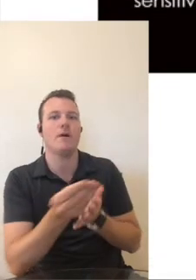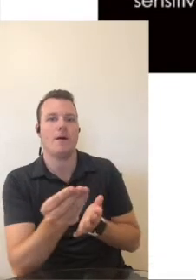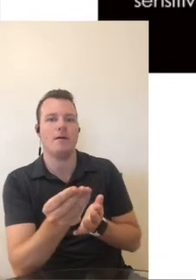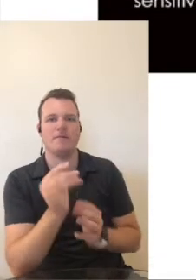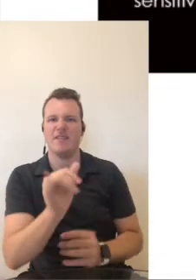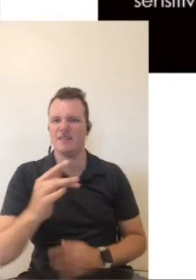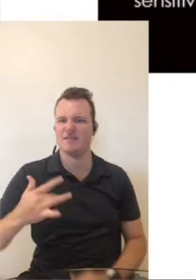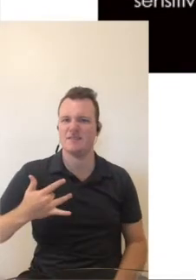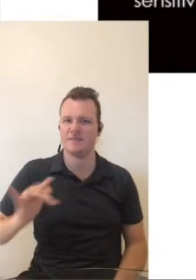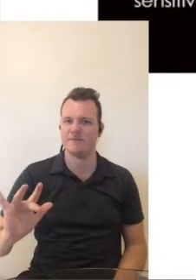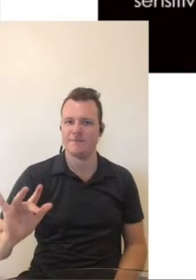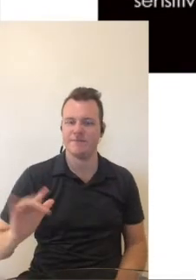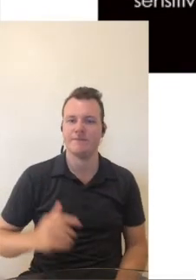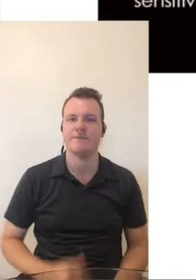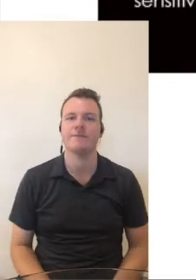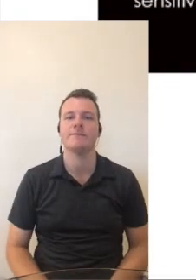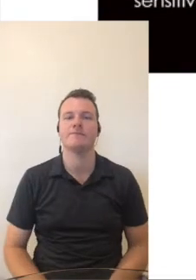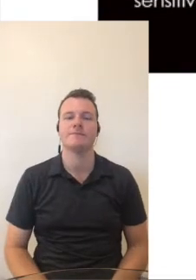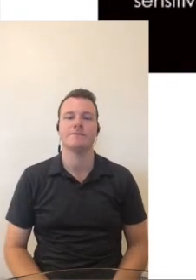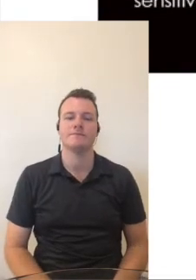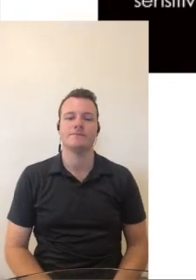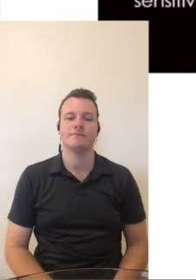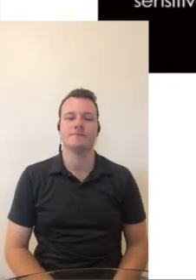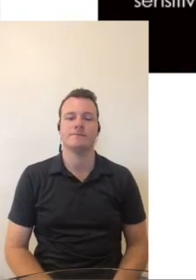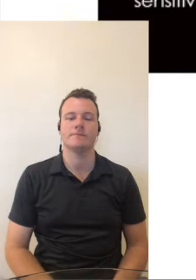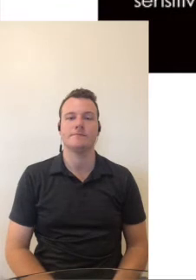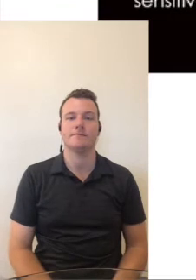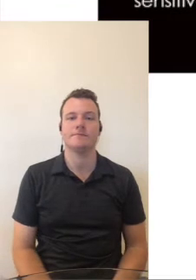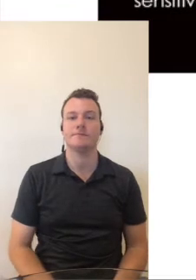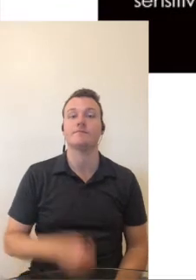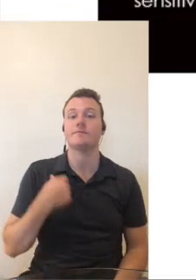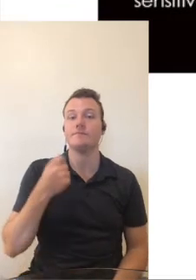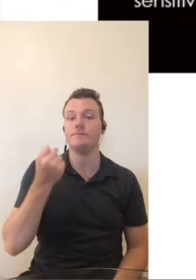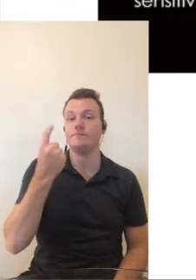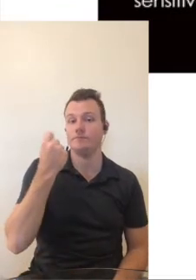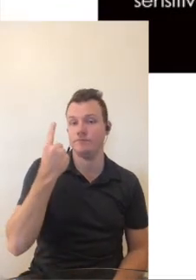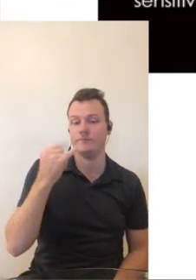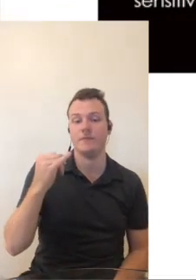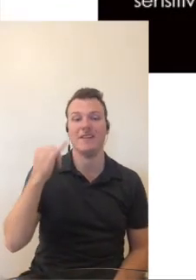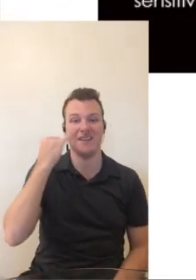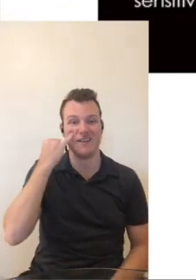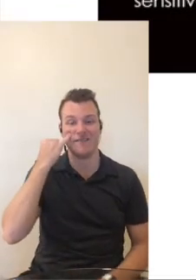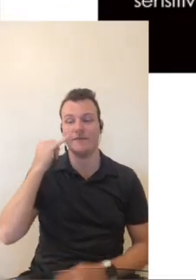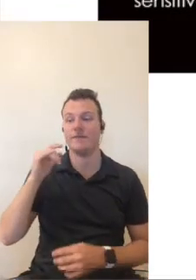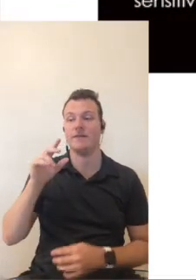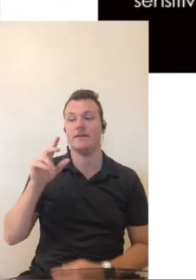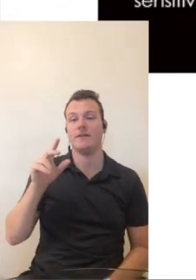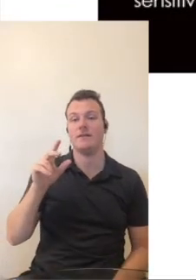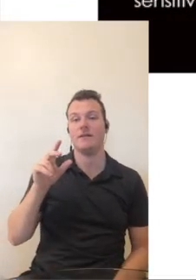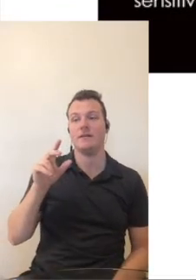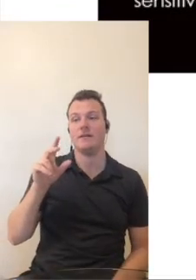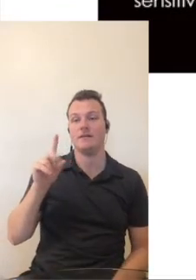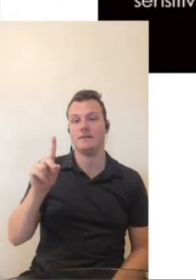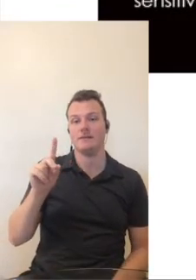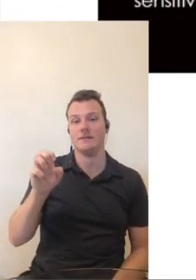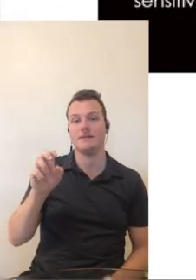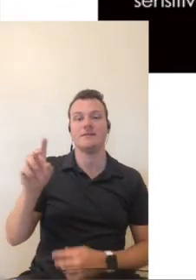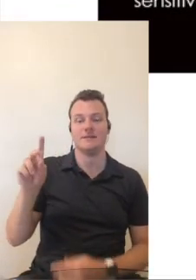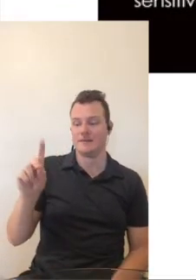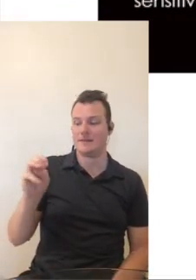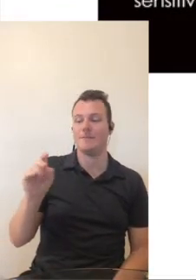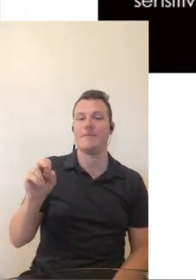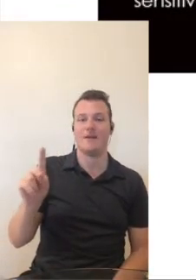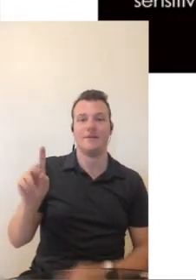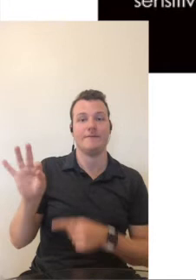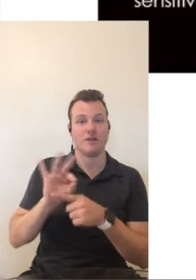market, okay? On the flip side, if the demand function is